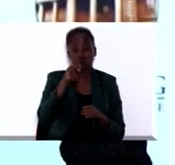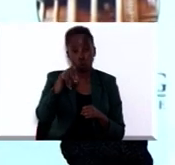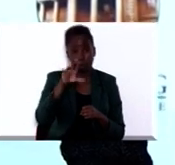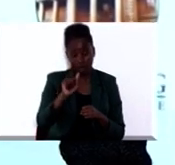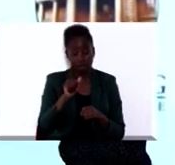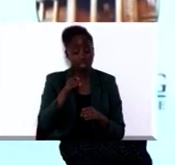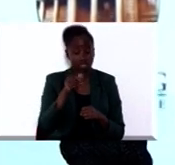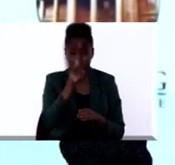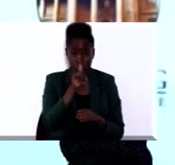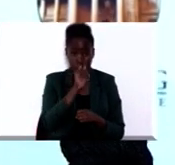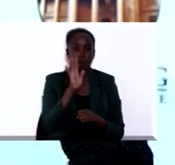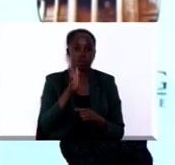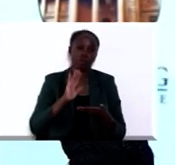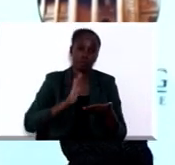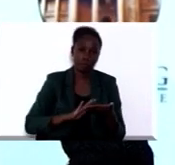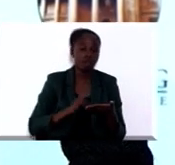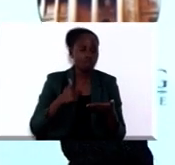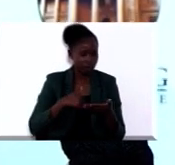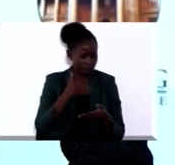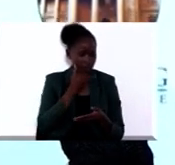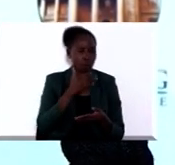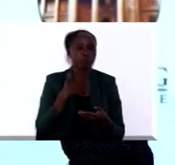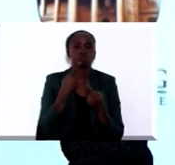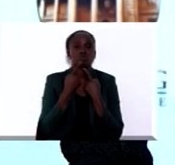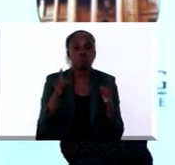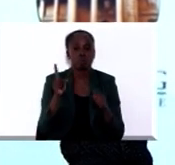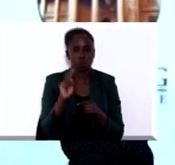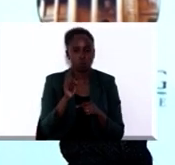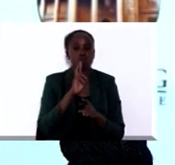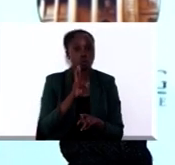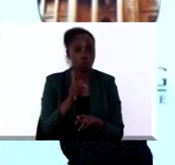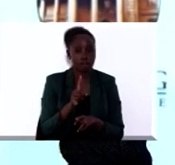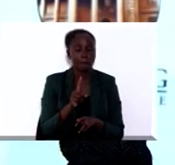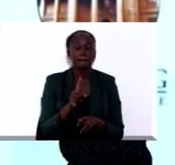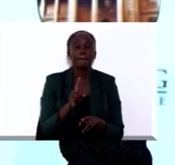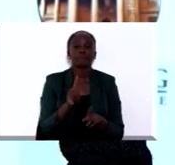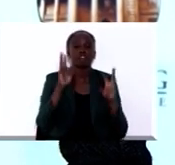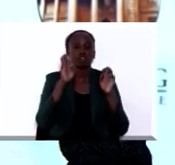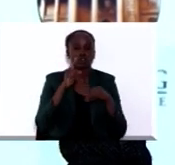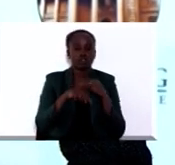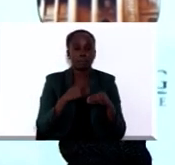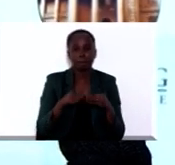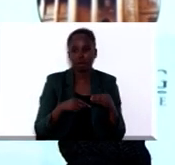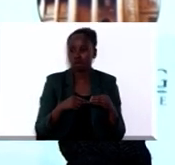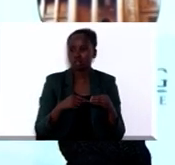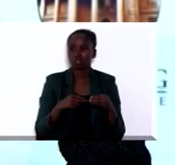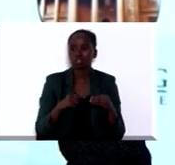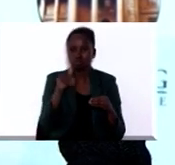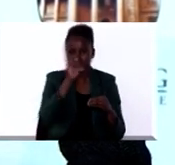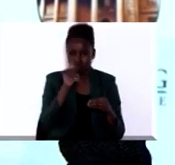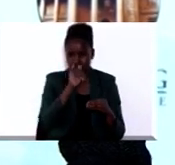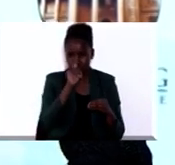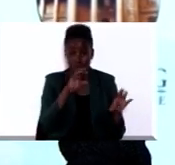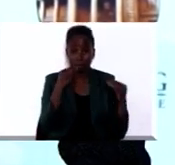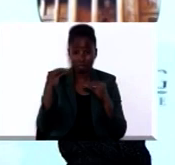crime. I'm glad to report that with regard to illicit business forums that are